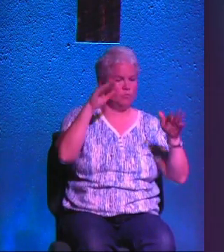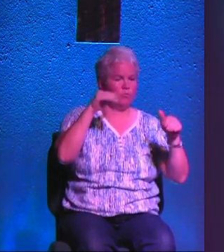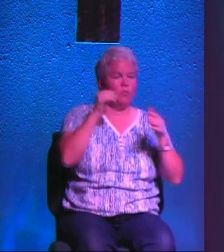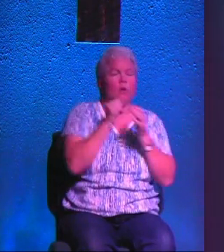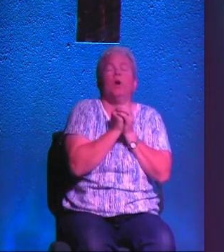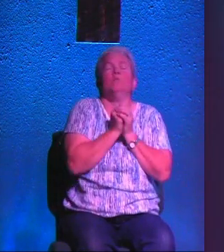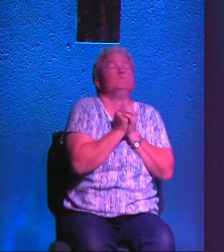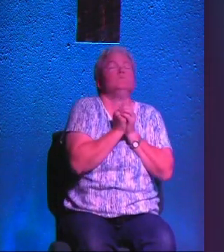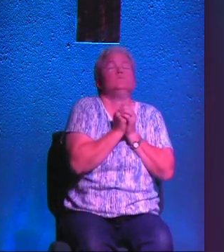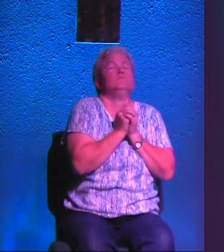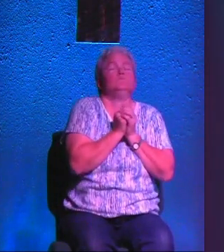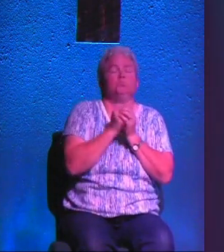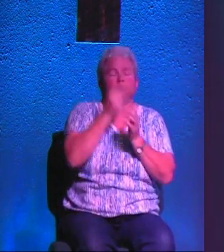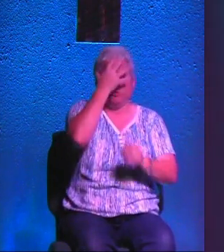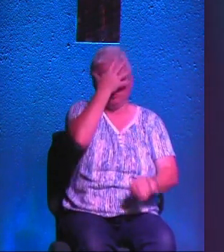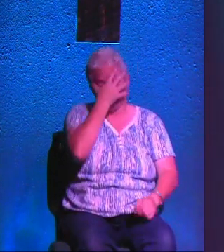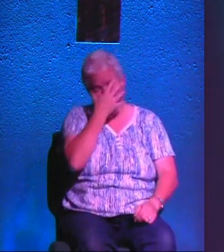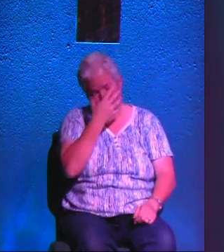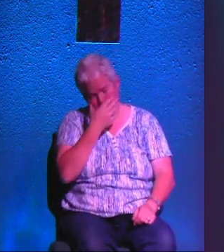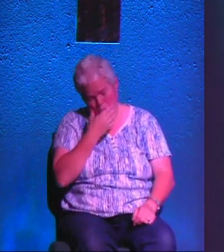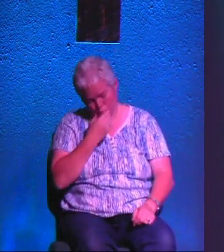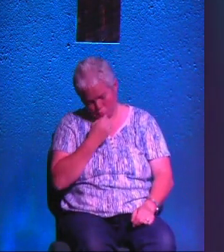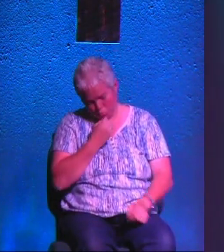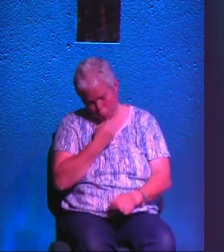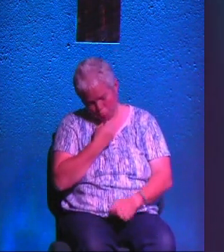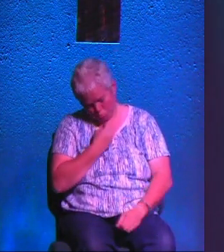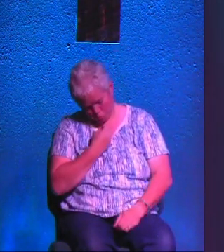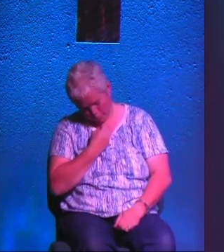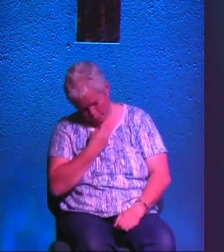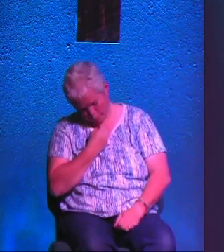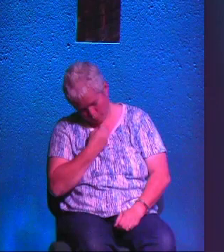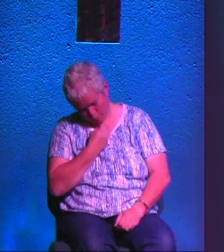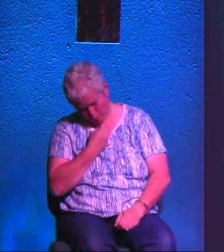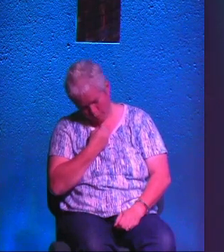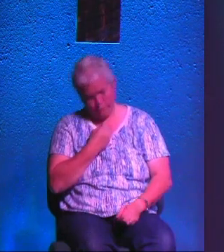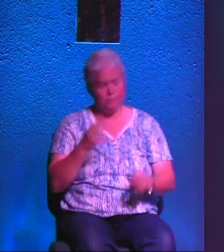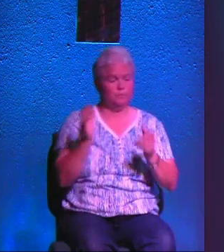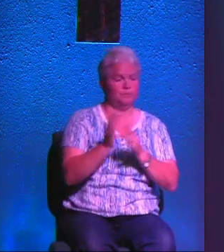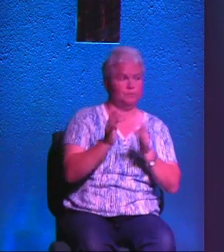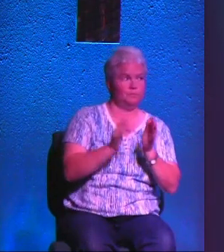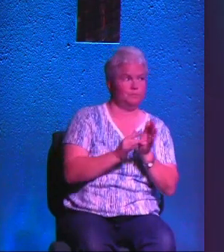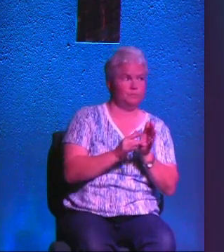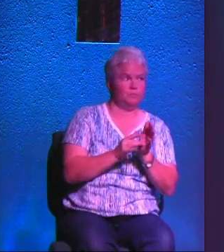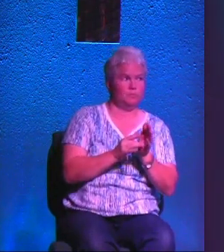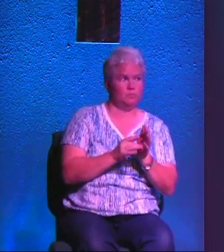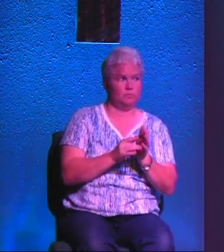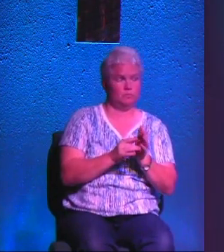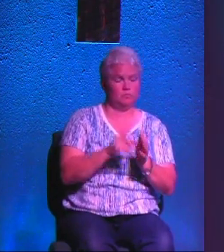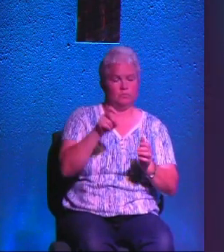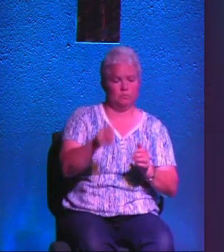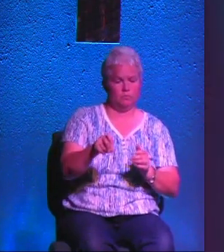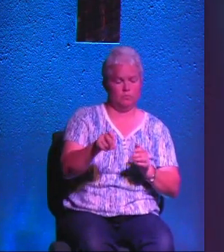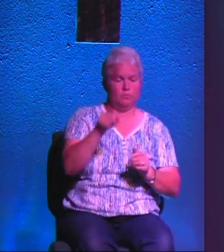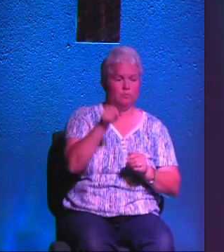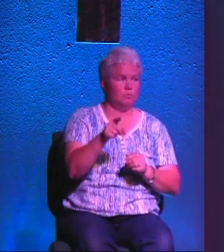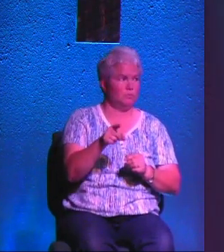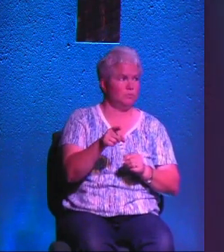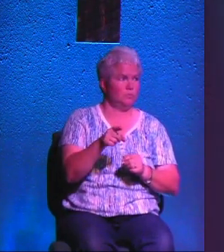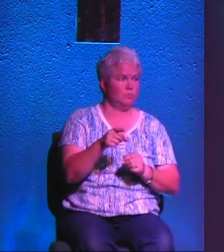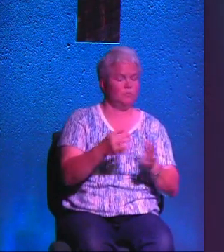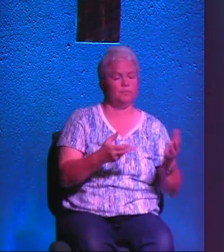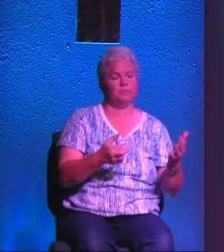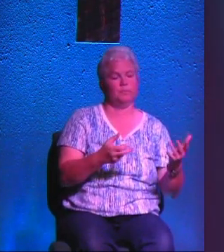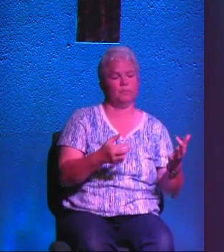I'm desperate. I'm depressed. I'm in despair. Jesus, I need you. And Jesus says, I've